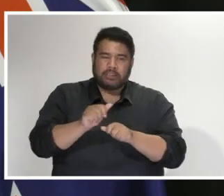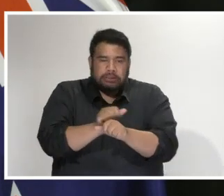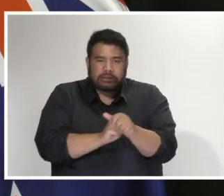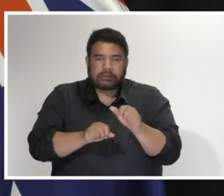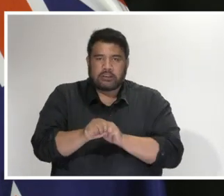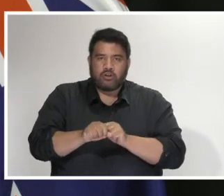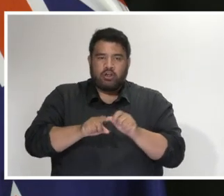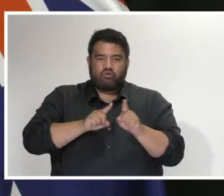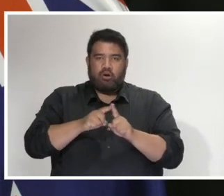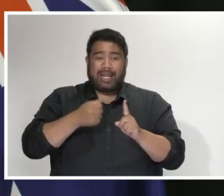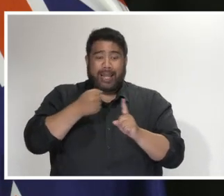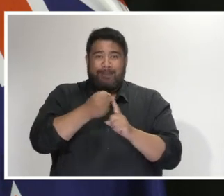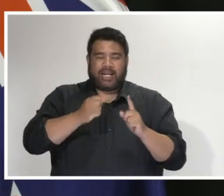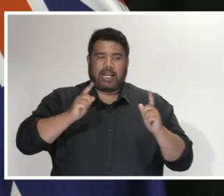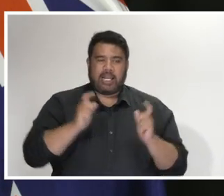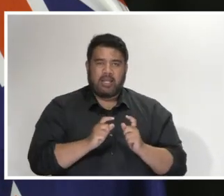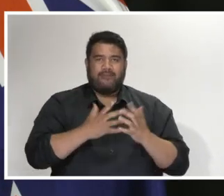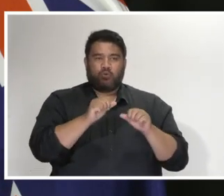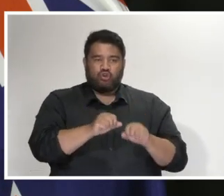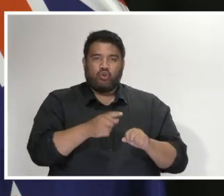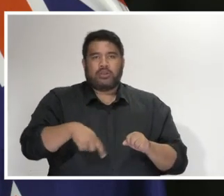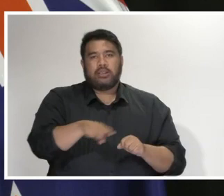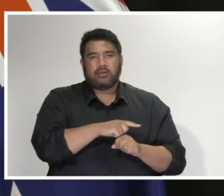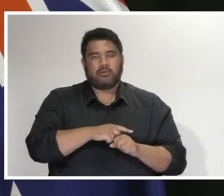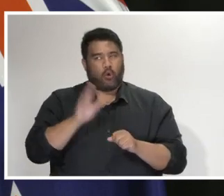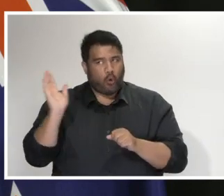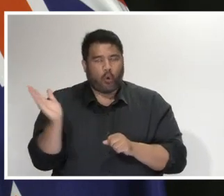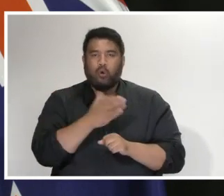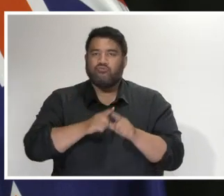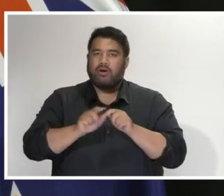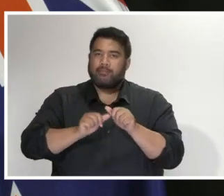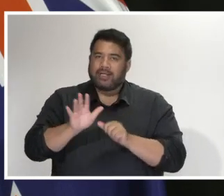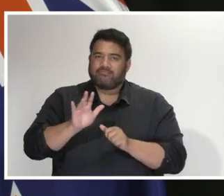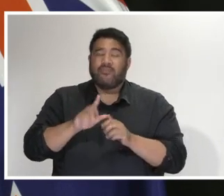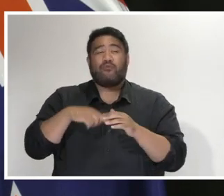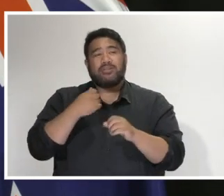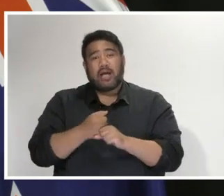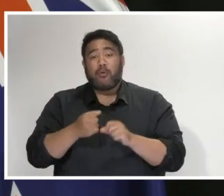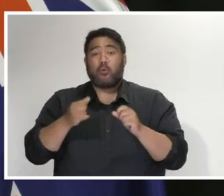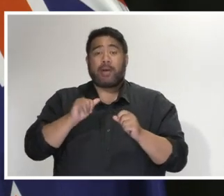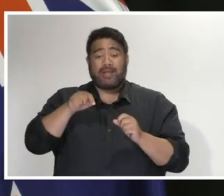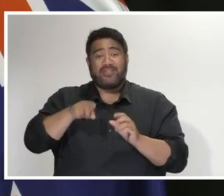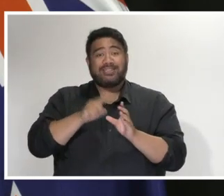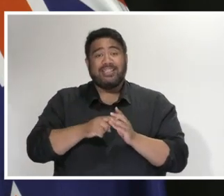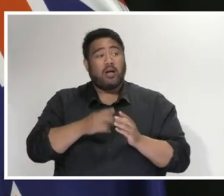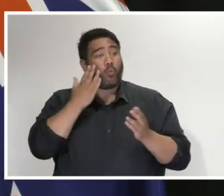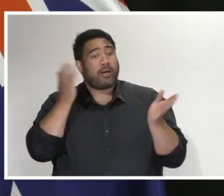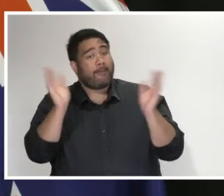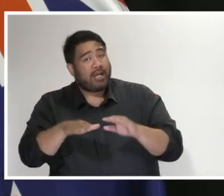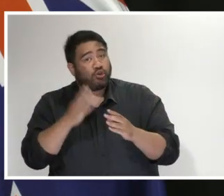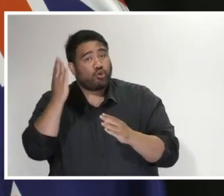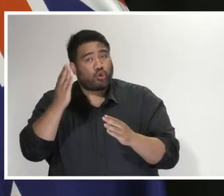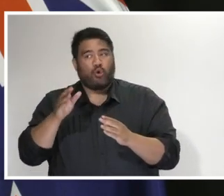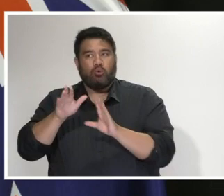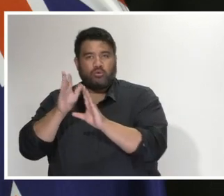too big an impact on students' overall learning, and that will include potentially some catch-up later in the year if that's needed. Could the